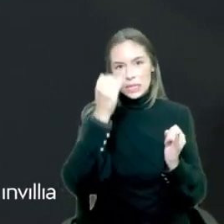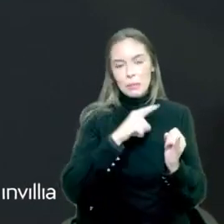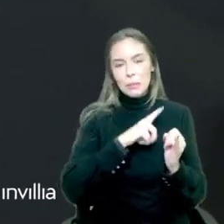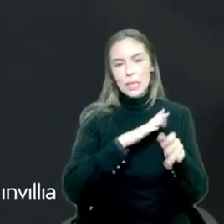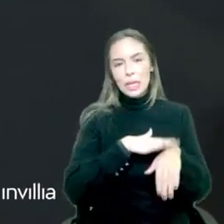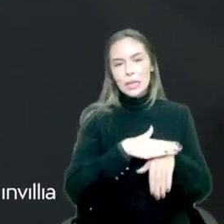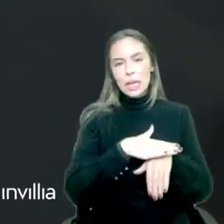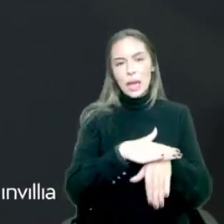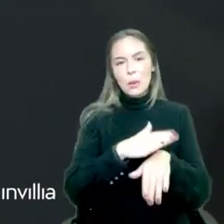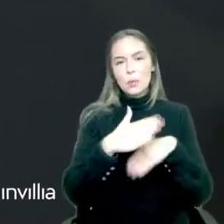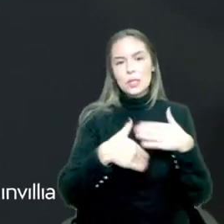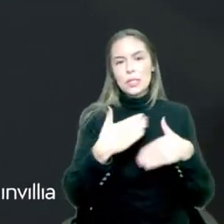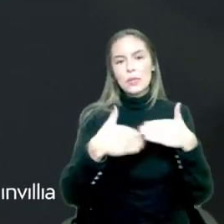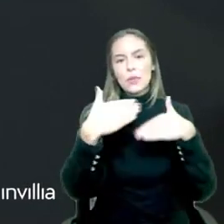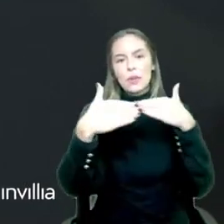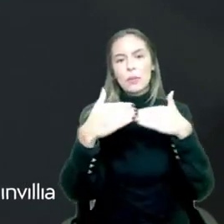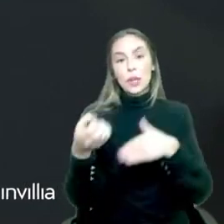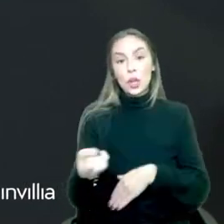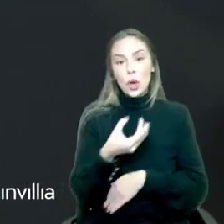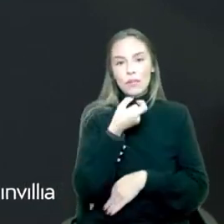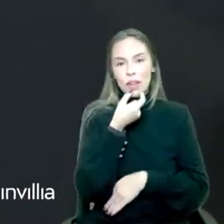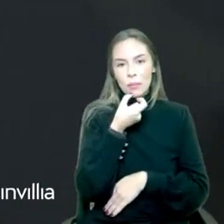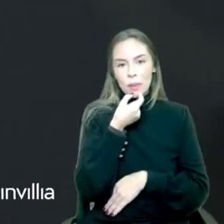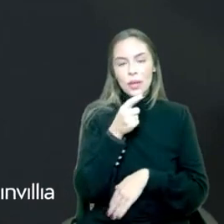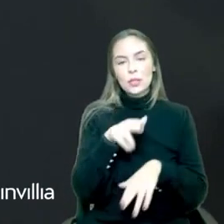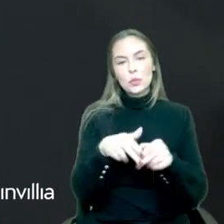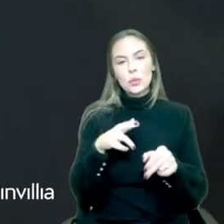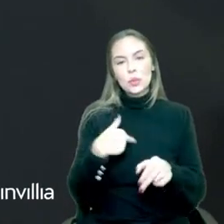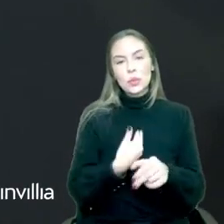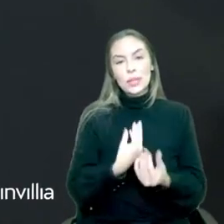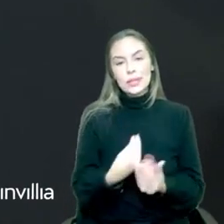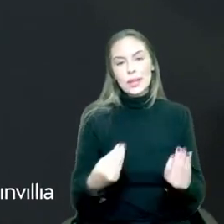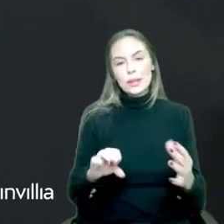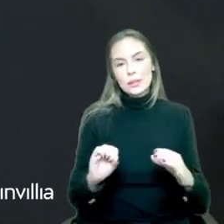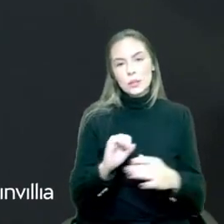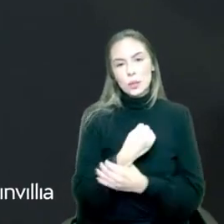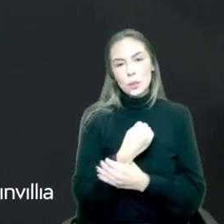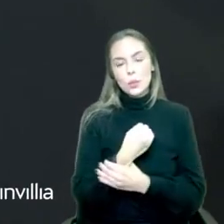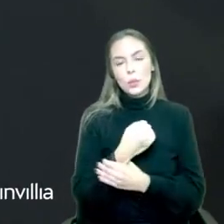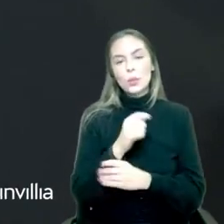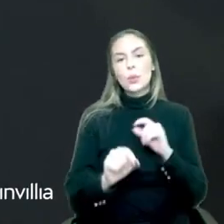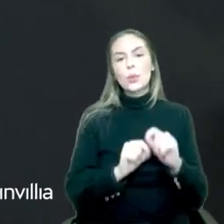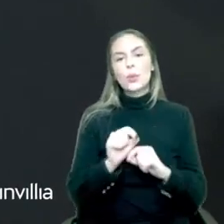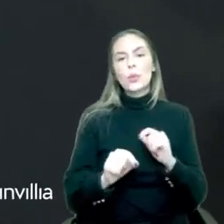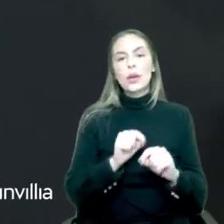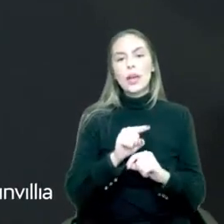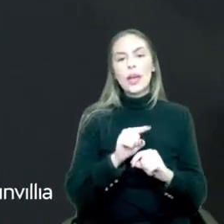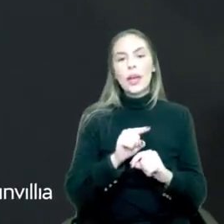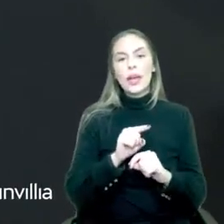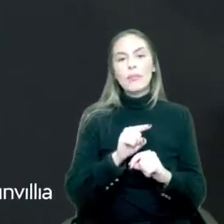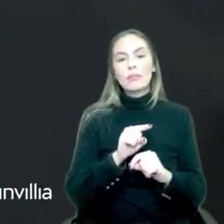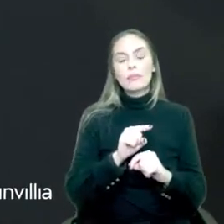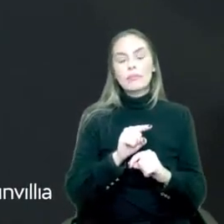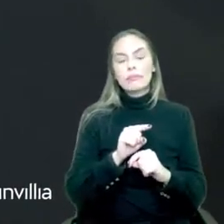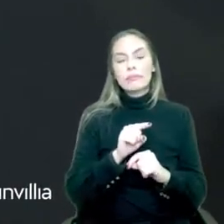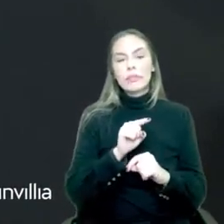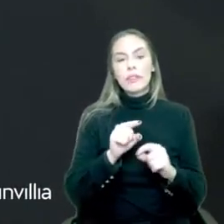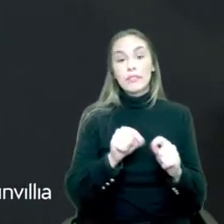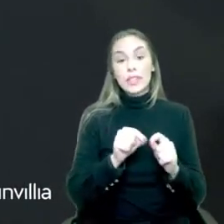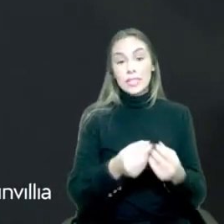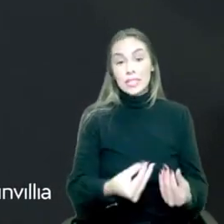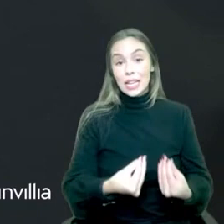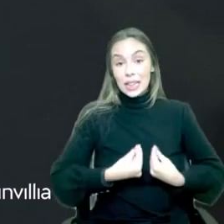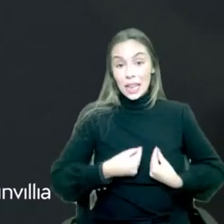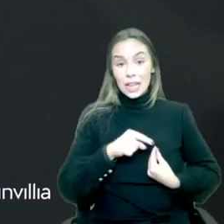So we try to make sure that what we see AI doing right now for us is that in the first phase